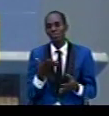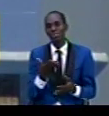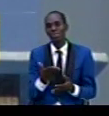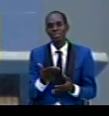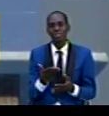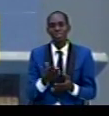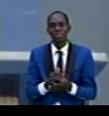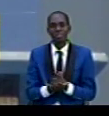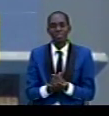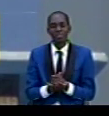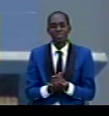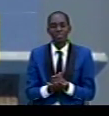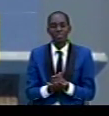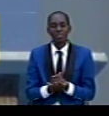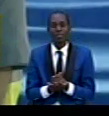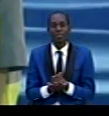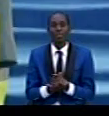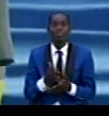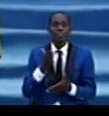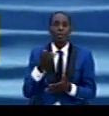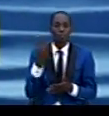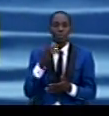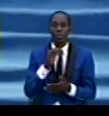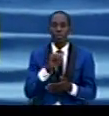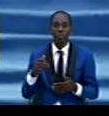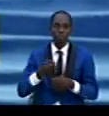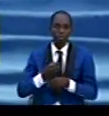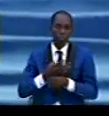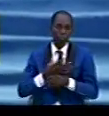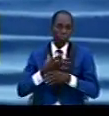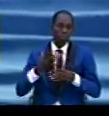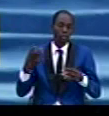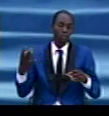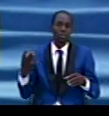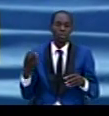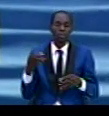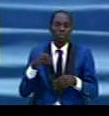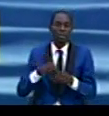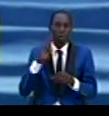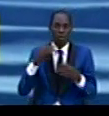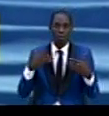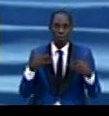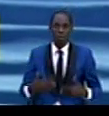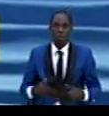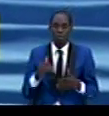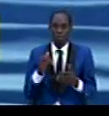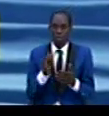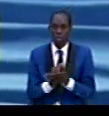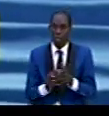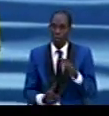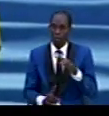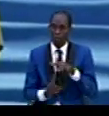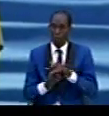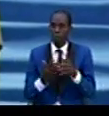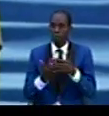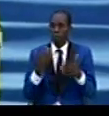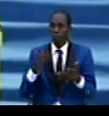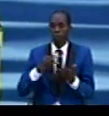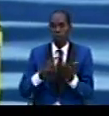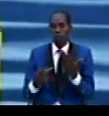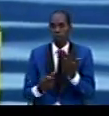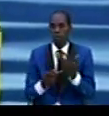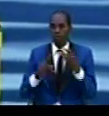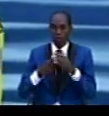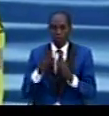story? There is a swelling around a groin that disappeared the first day the program started. Put your